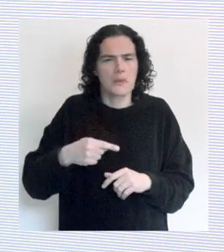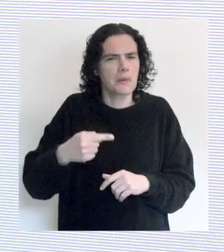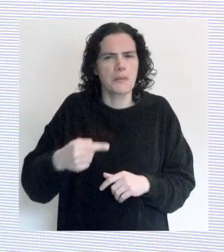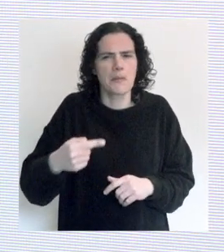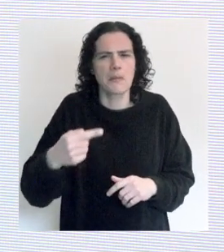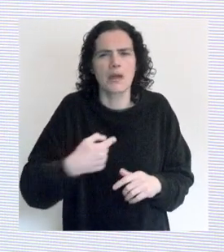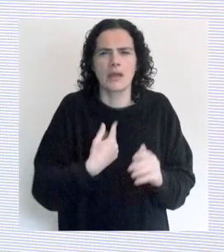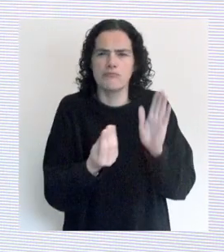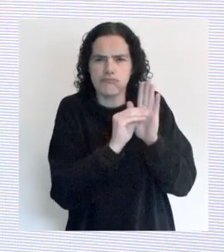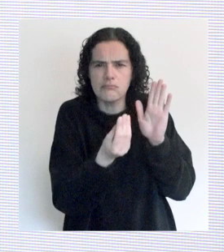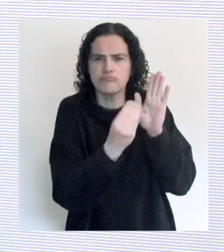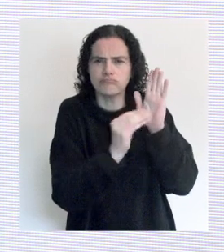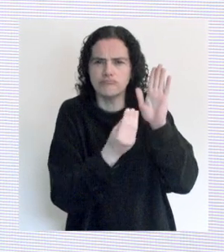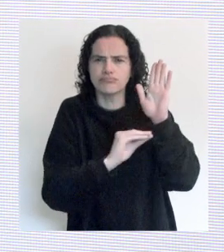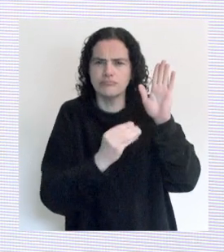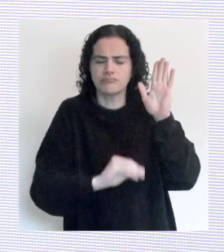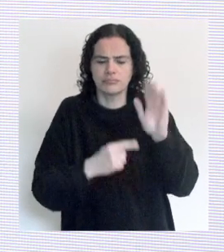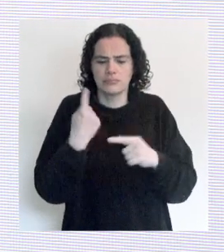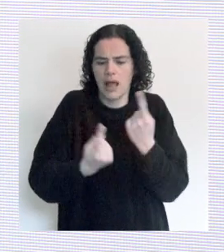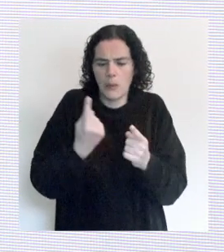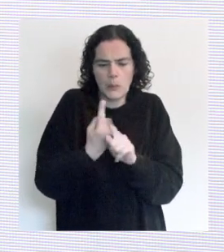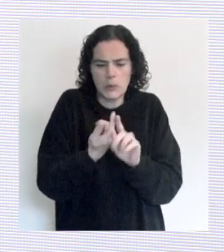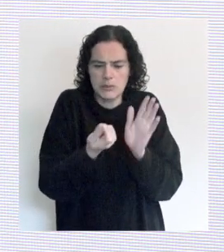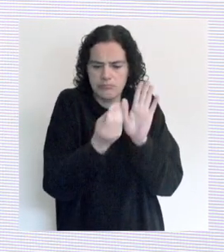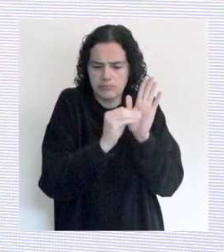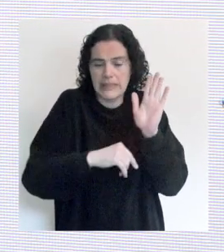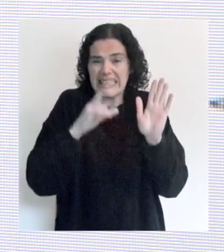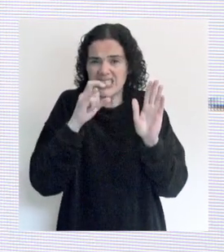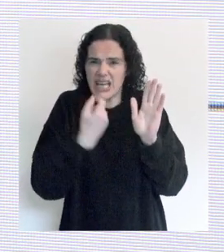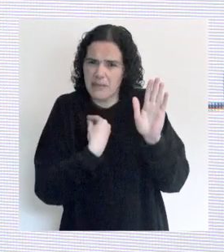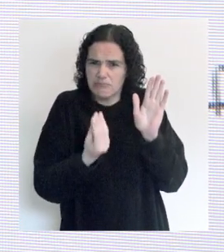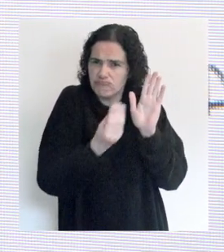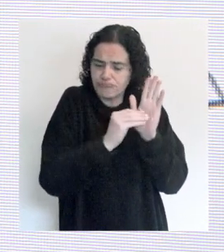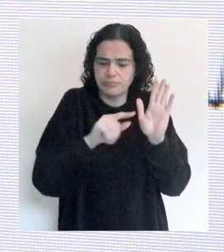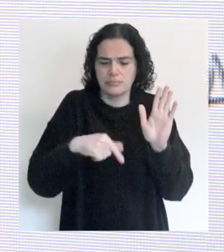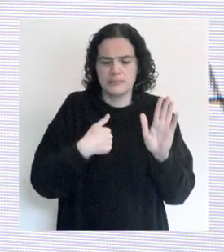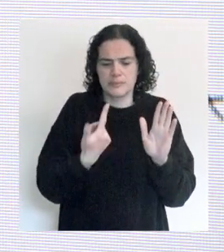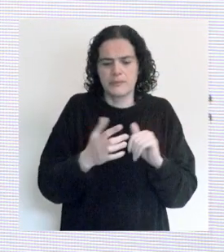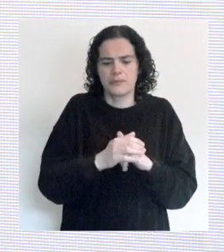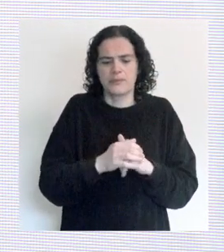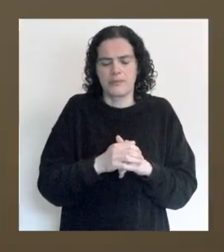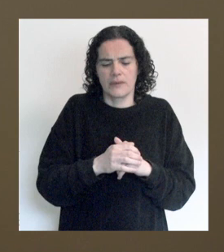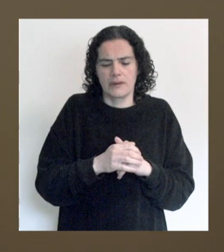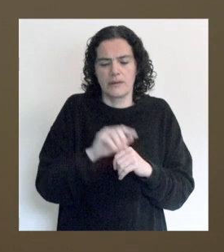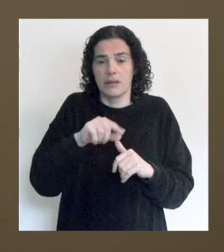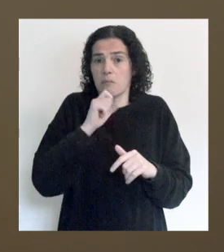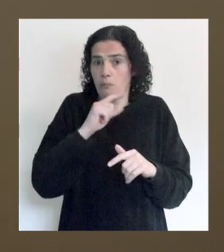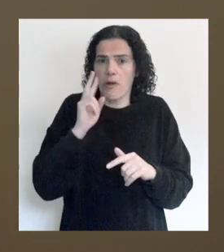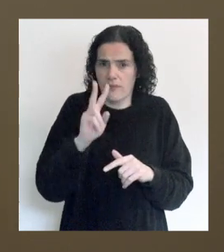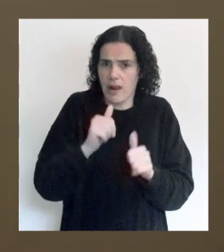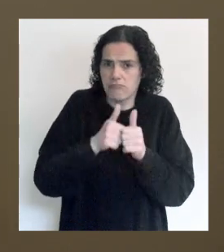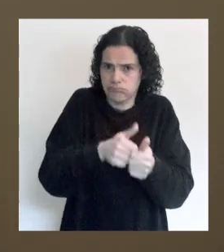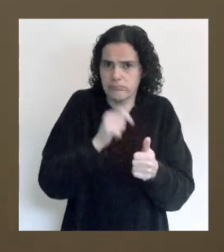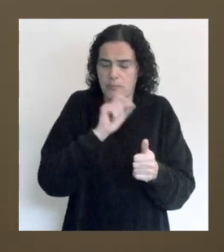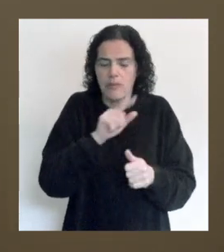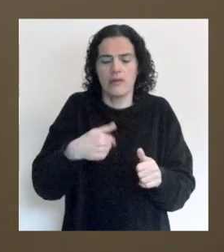I every day post these handwritten notes and doodles on Instagram, and which visitors can